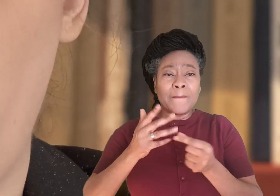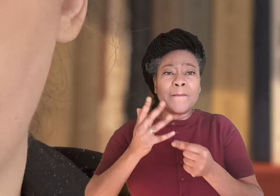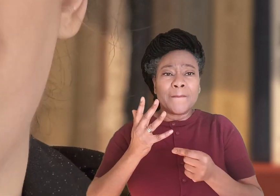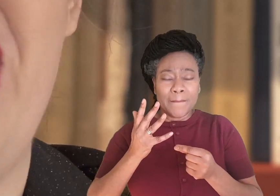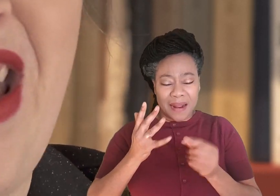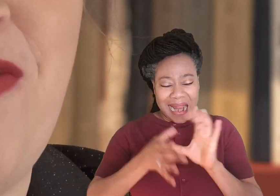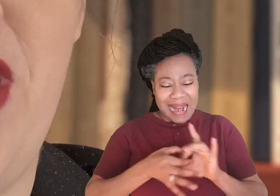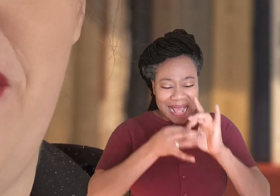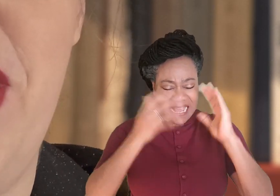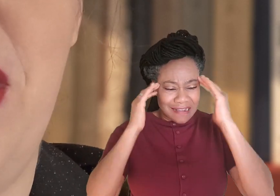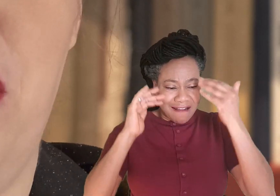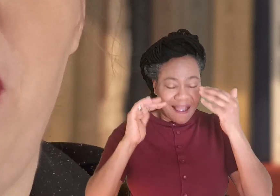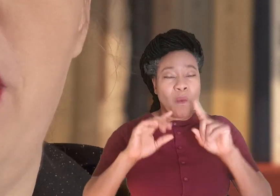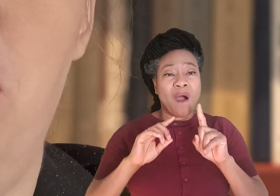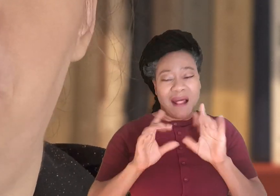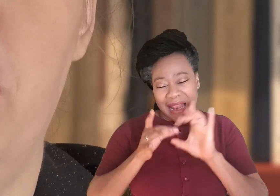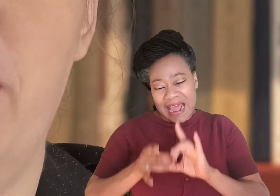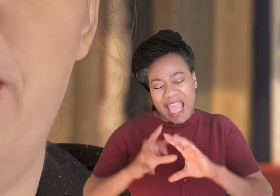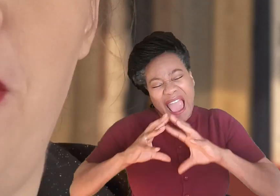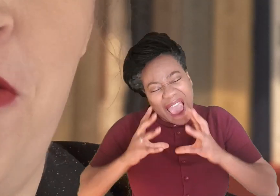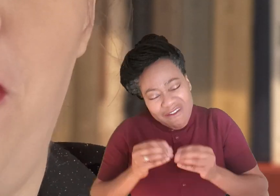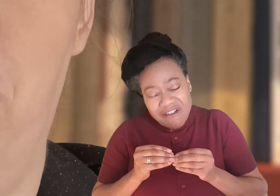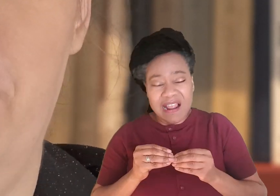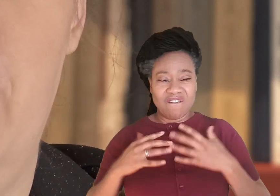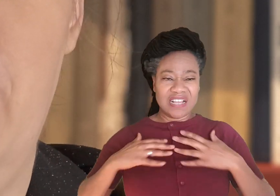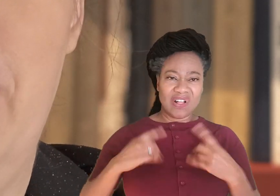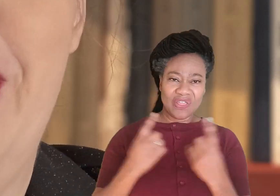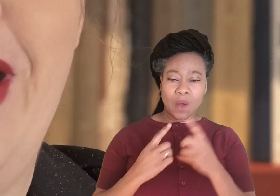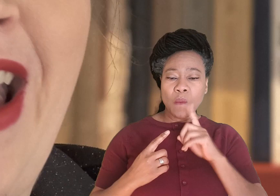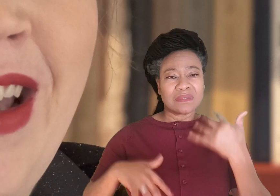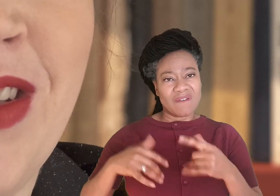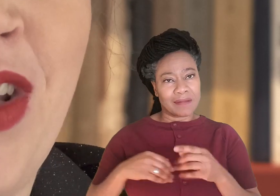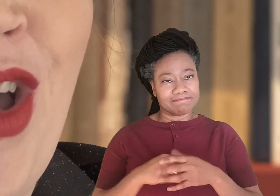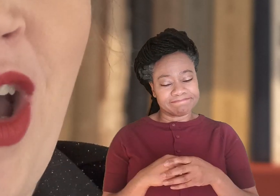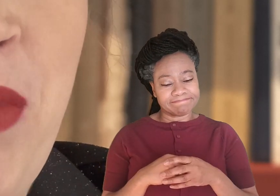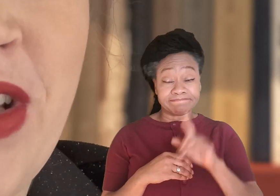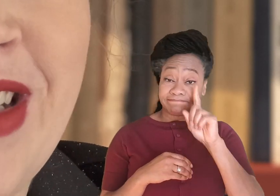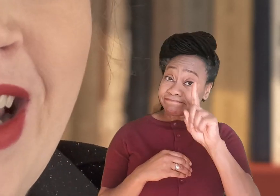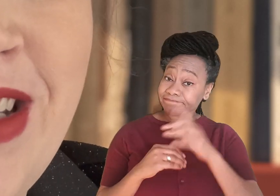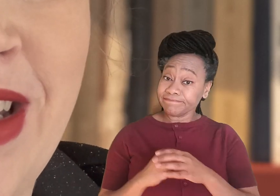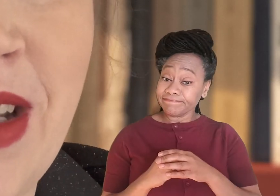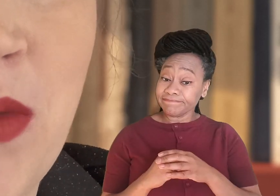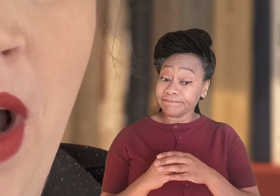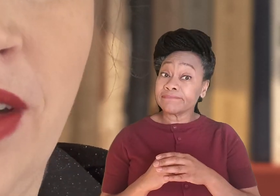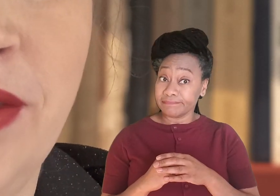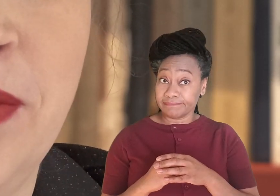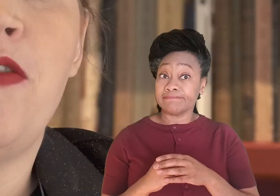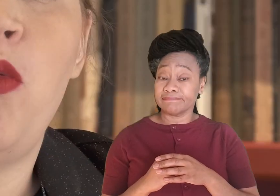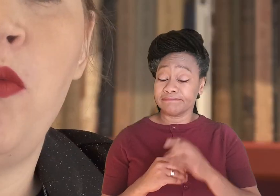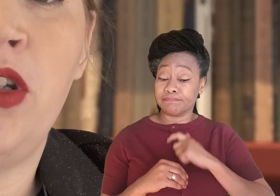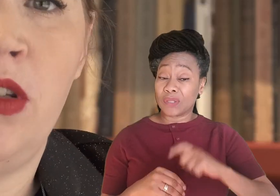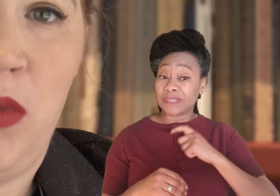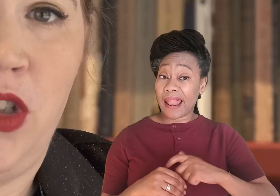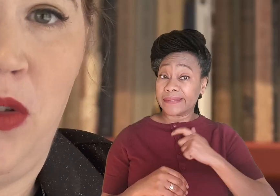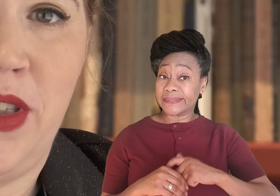describe almost every physical trait a woman could suffer from, and her personality as well. If